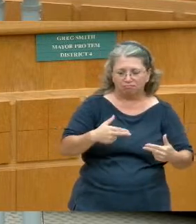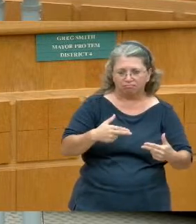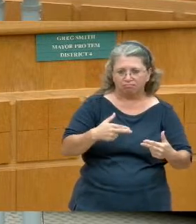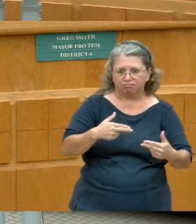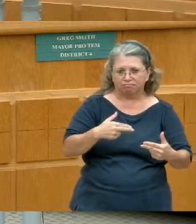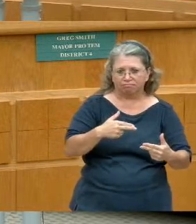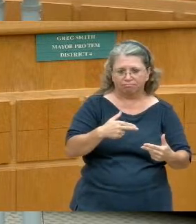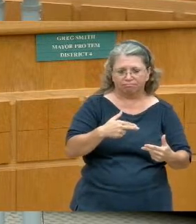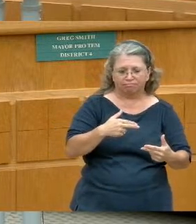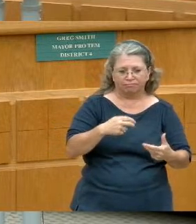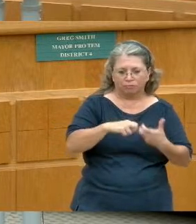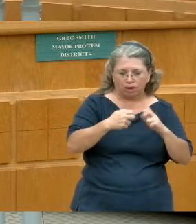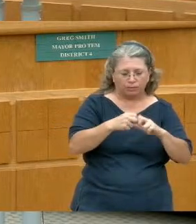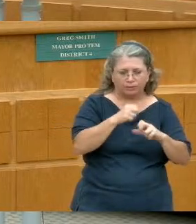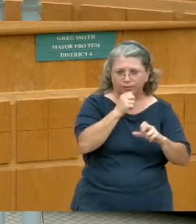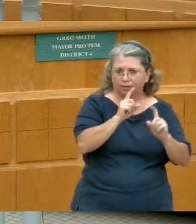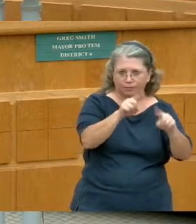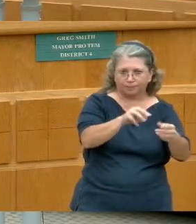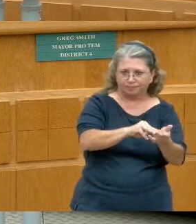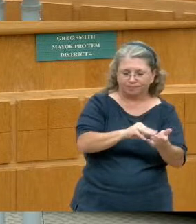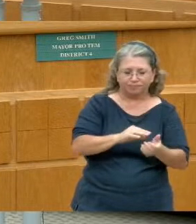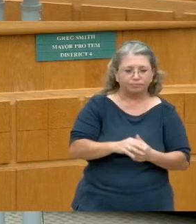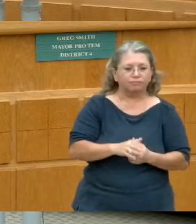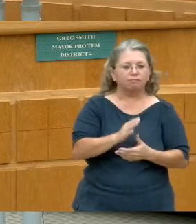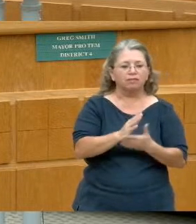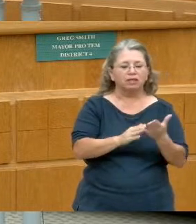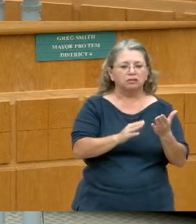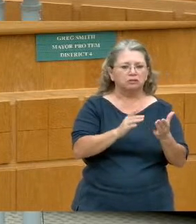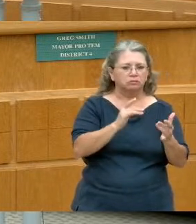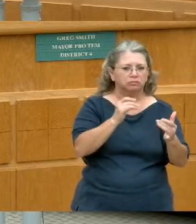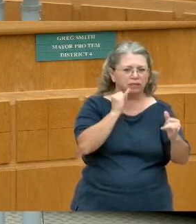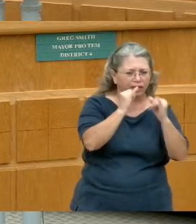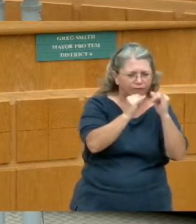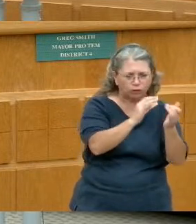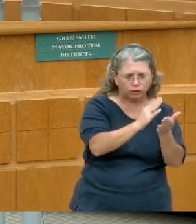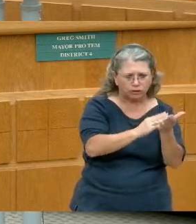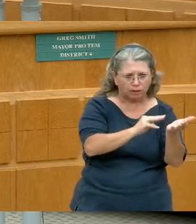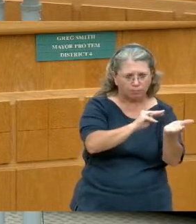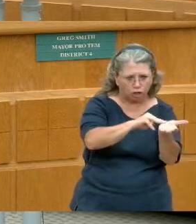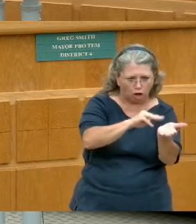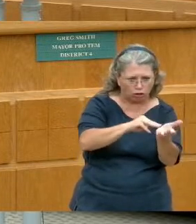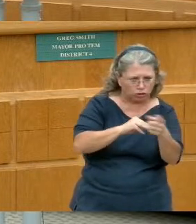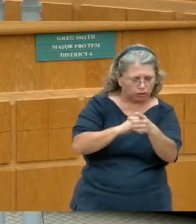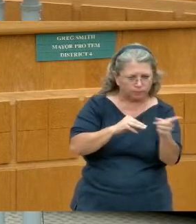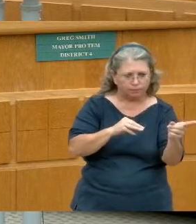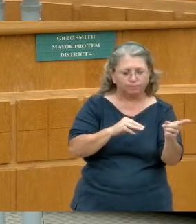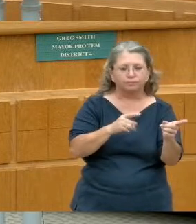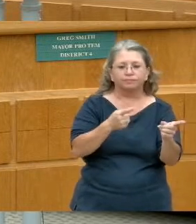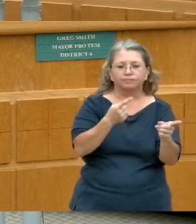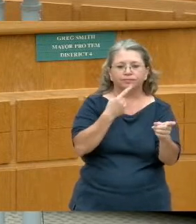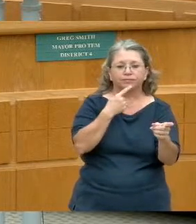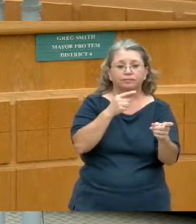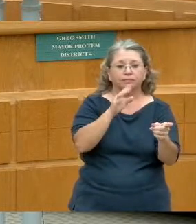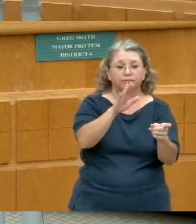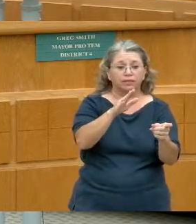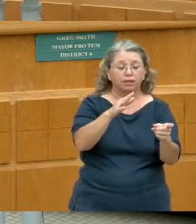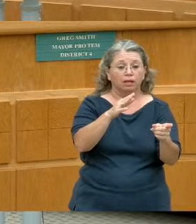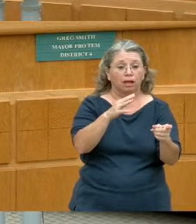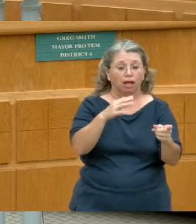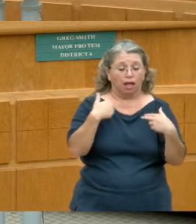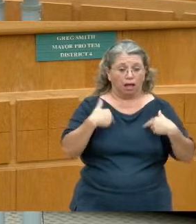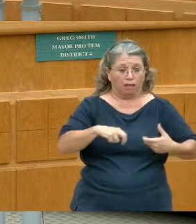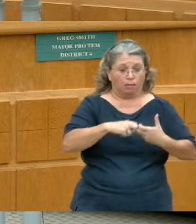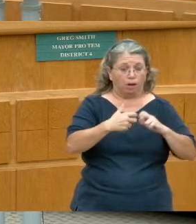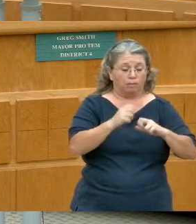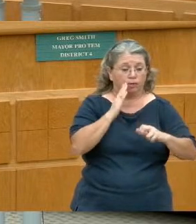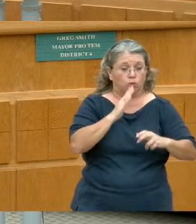the doctors I know were telling me. They were saying basically the medical outcomes are going to be worse if you don't get